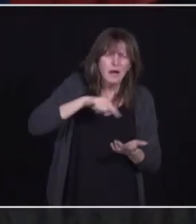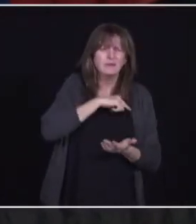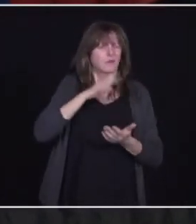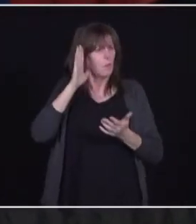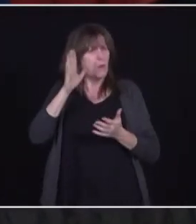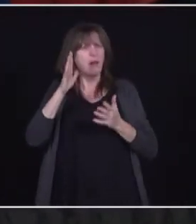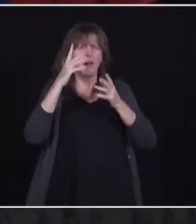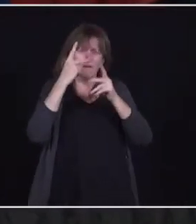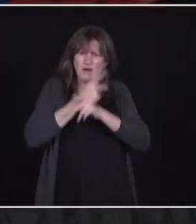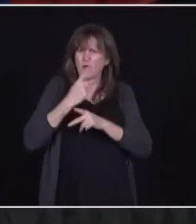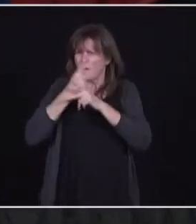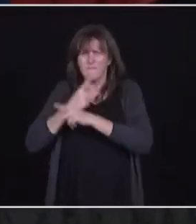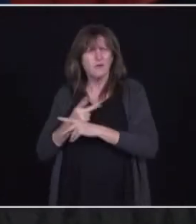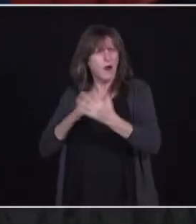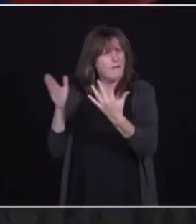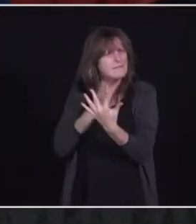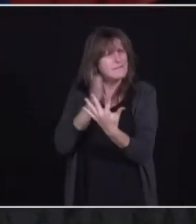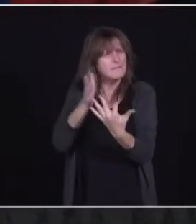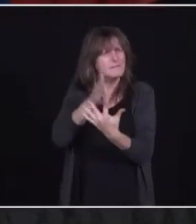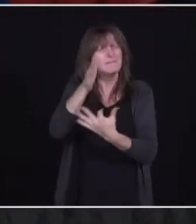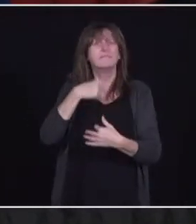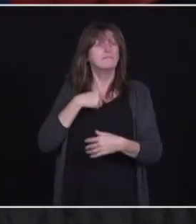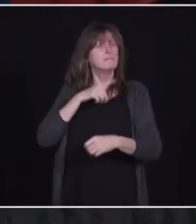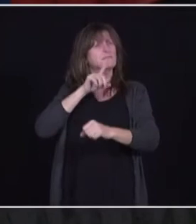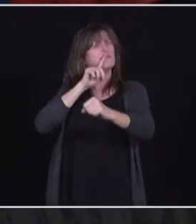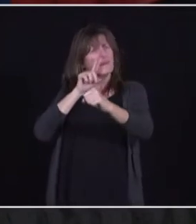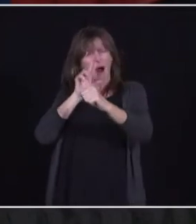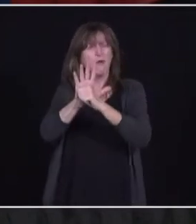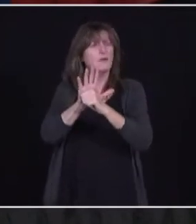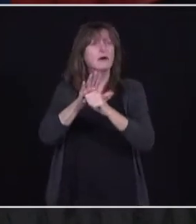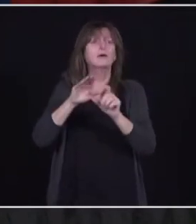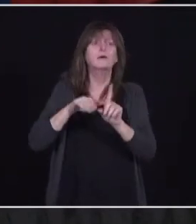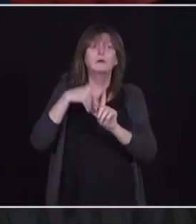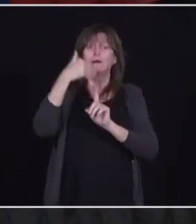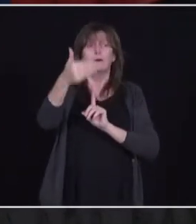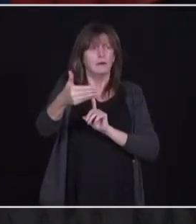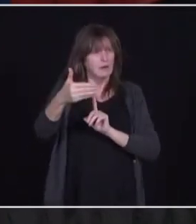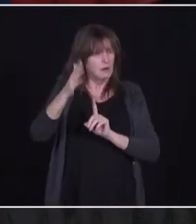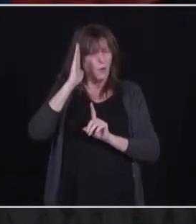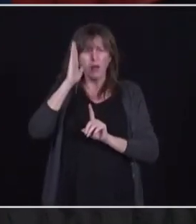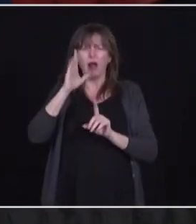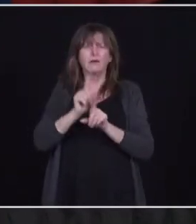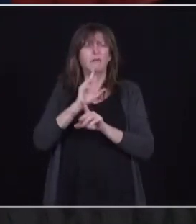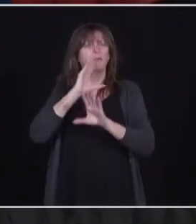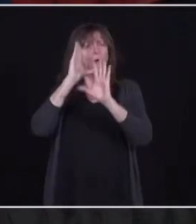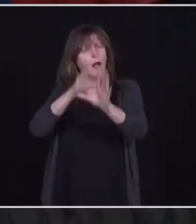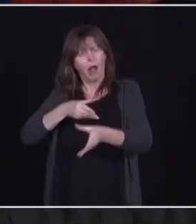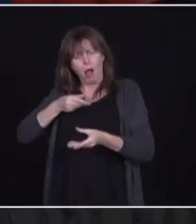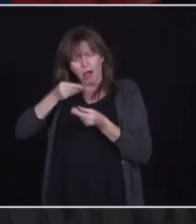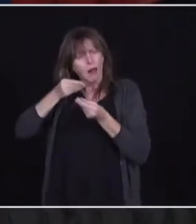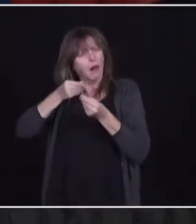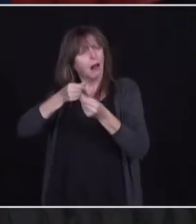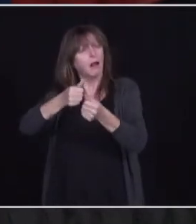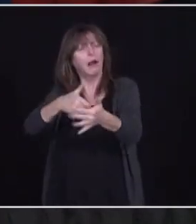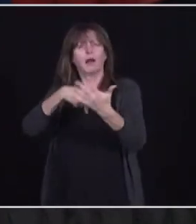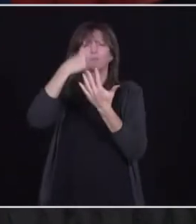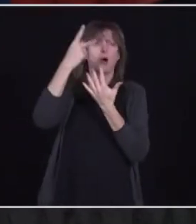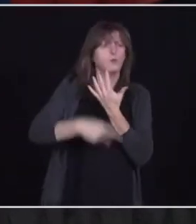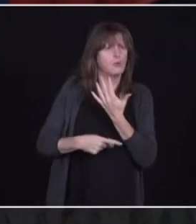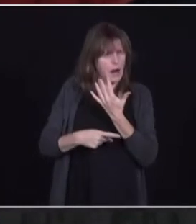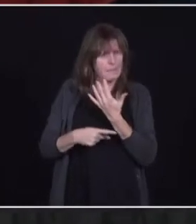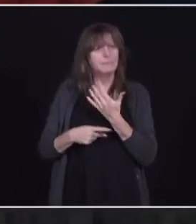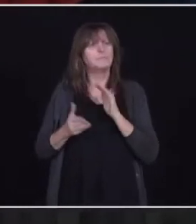you is that we'll be better on the other side of the bump at delivering that efficient and equitable program than we are on this side of the bump.